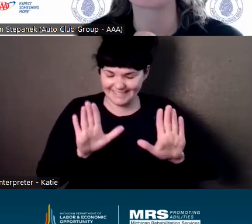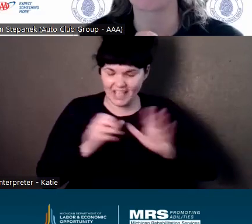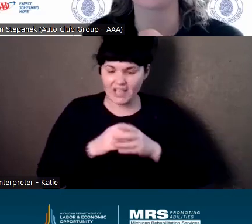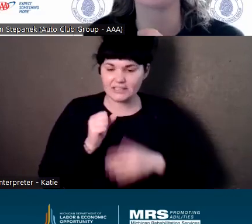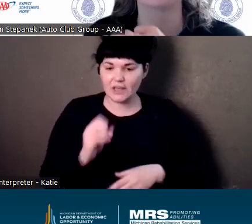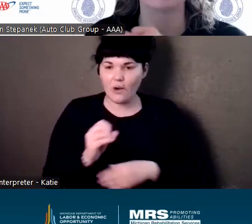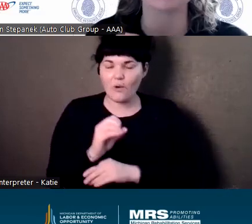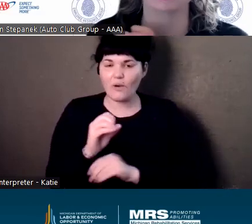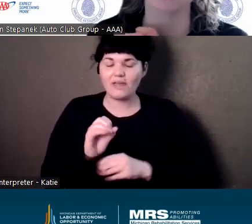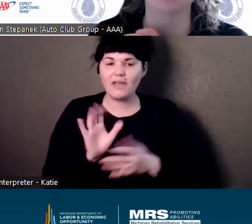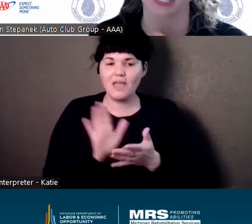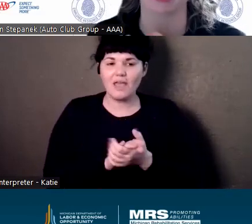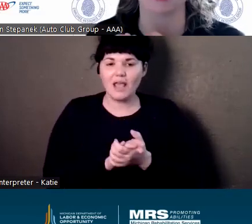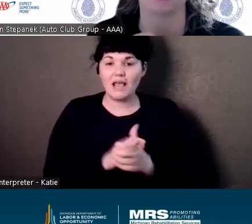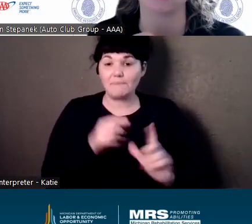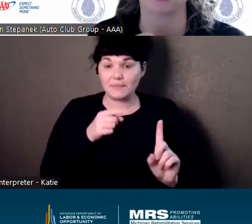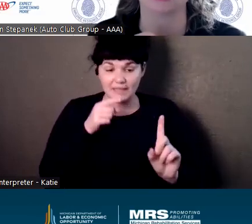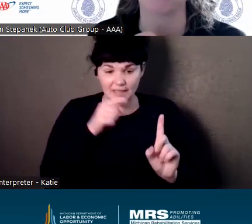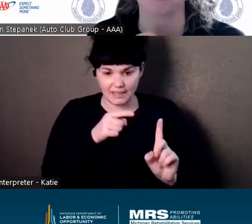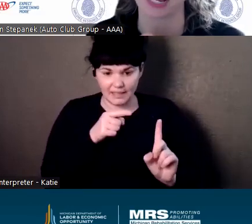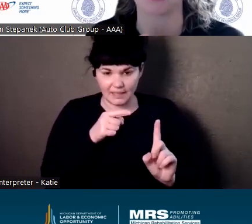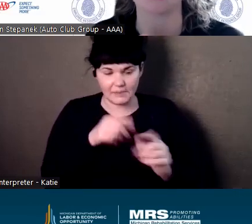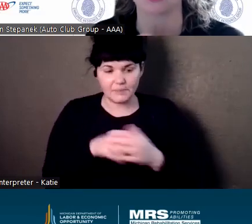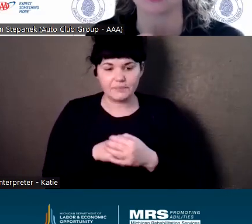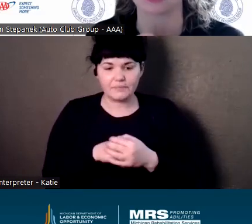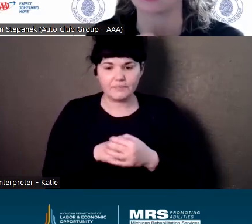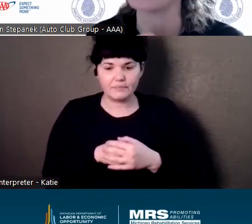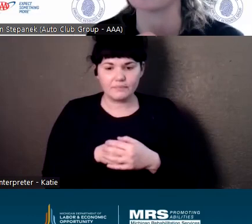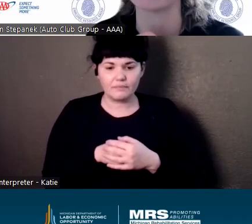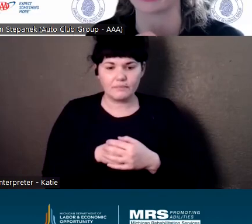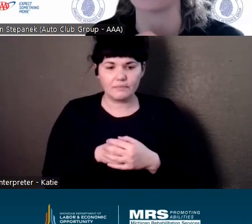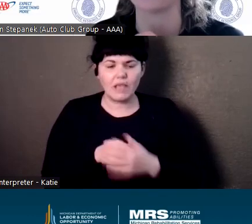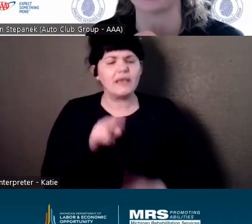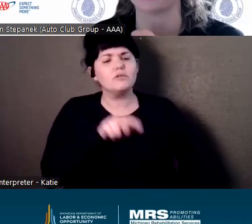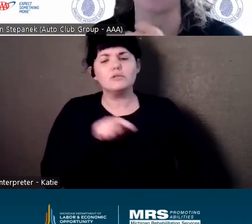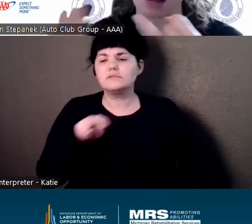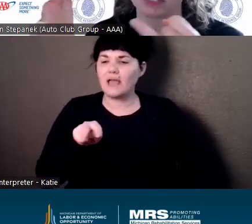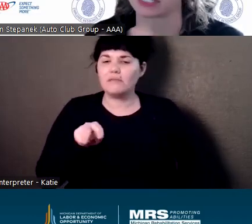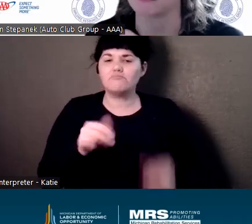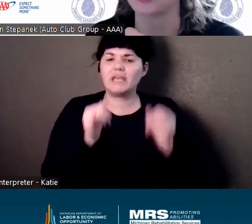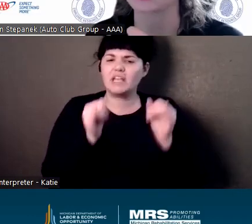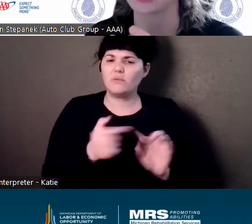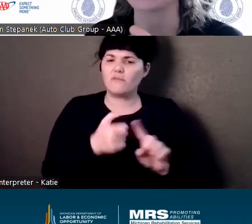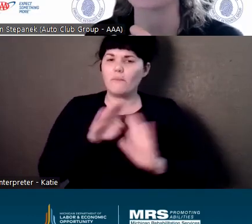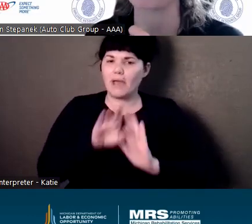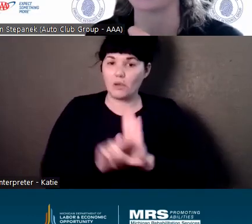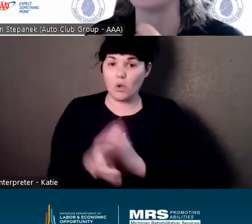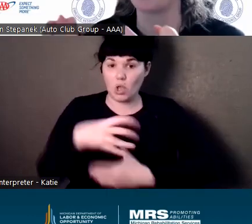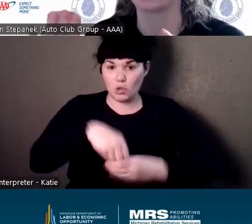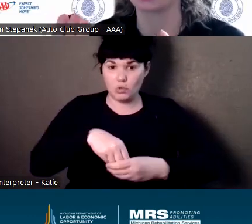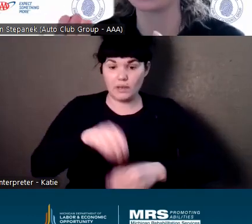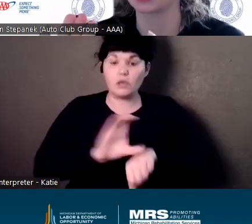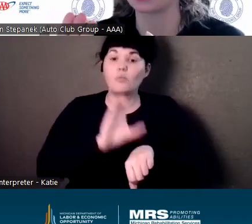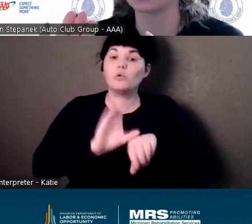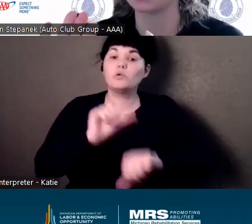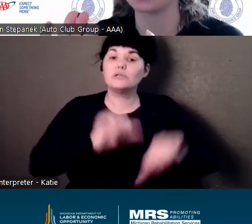So he looks at individuals from backgrounds, including, obviously computer science, right?